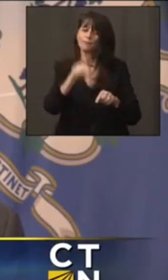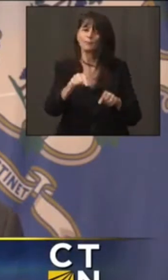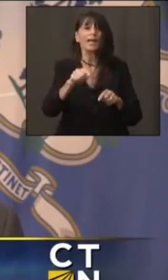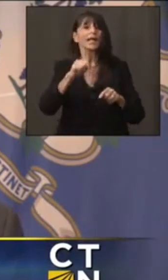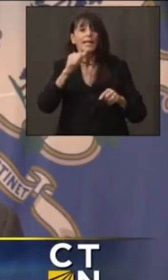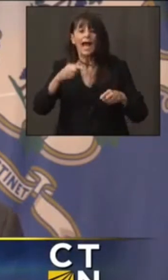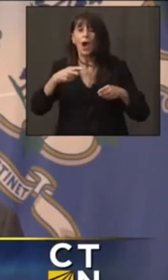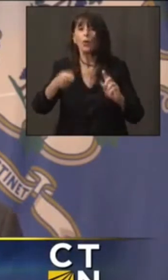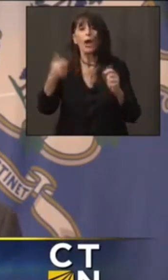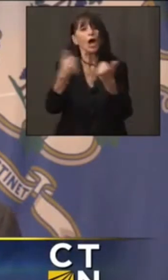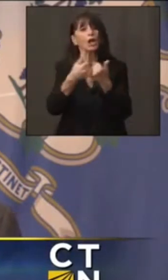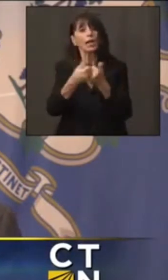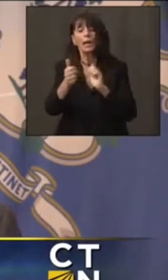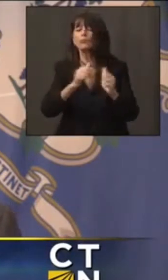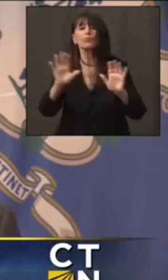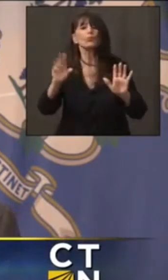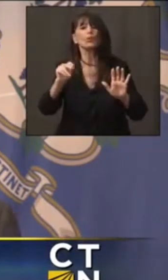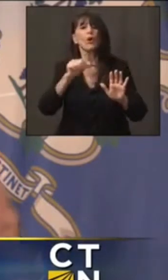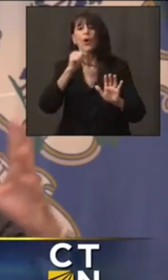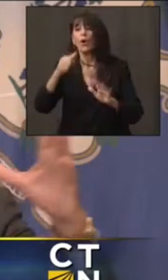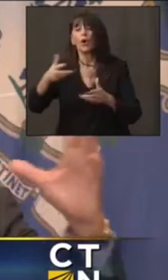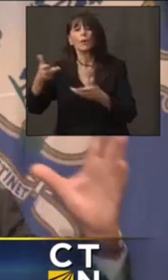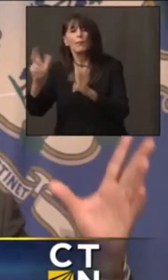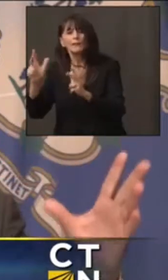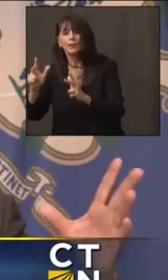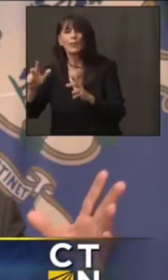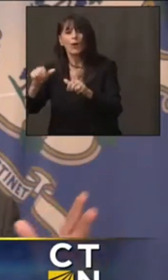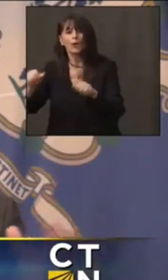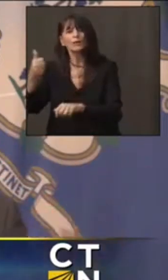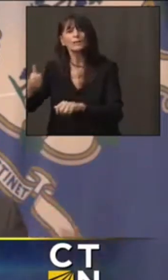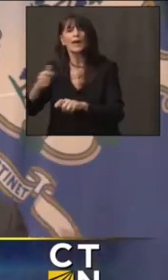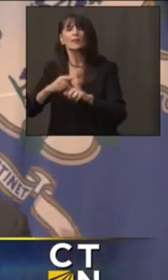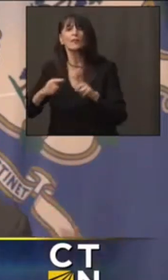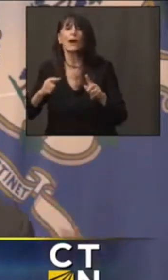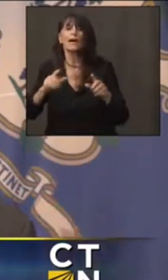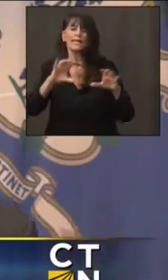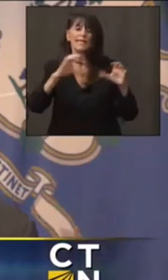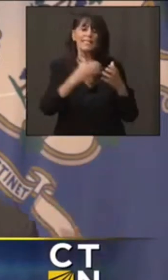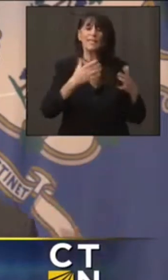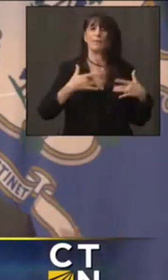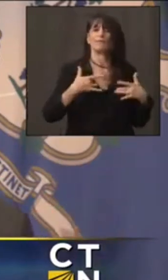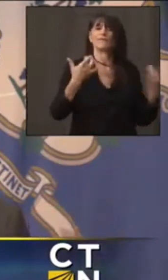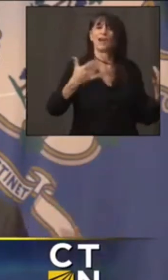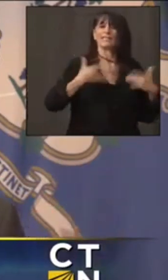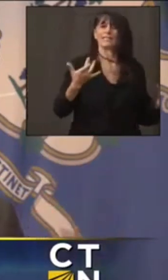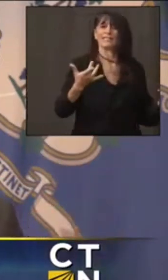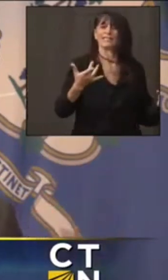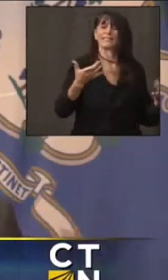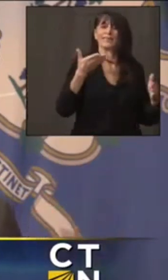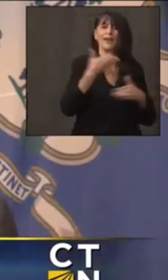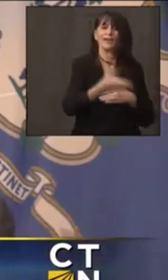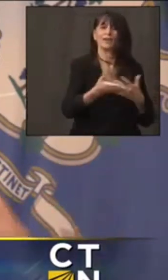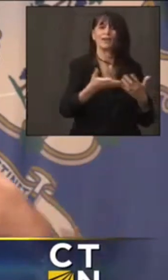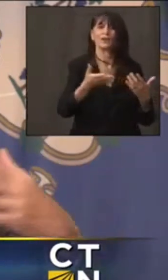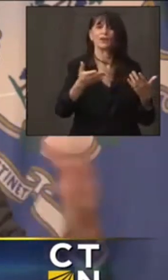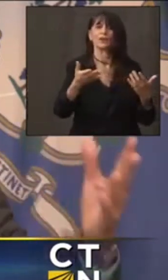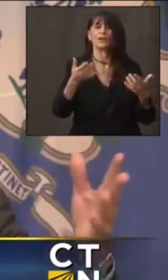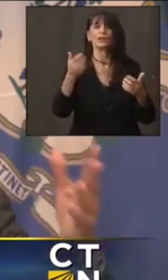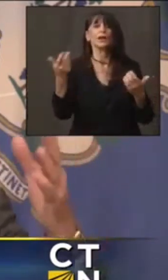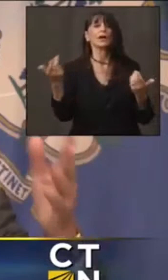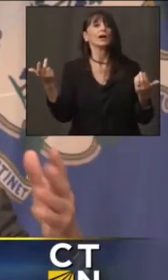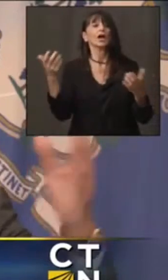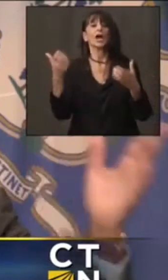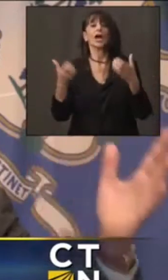so much on the rink, not so much on the court, but all the team events, taking the sharing a car, 8